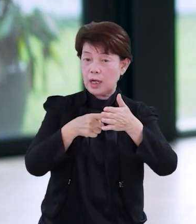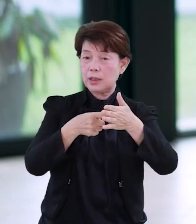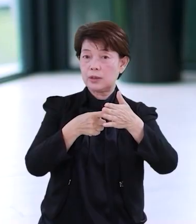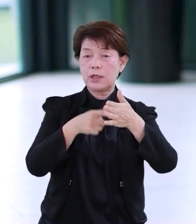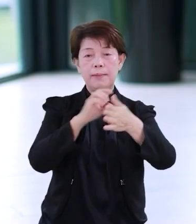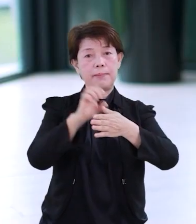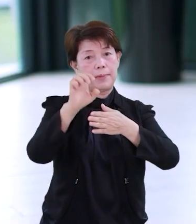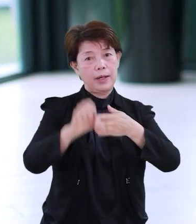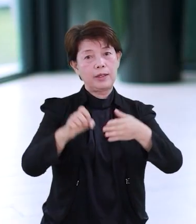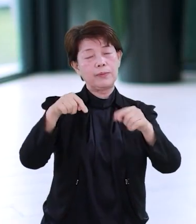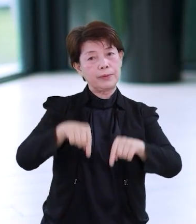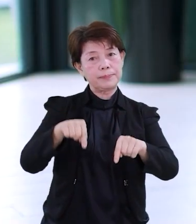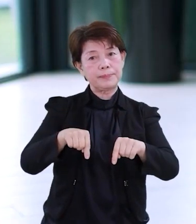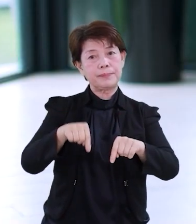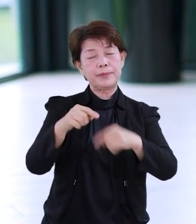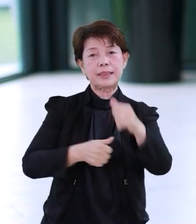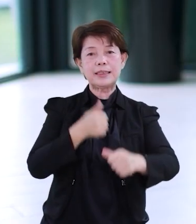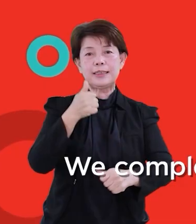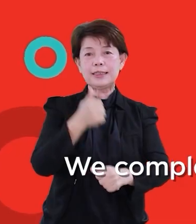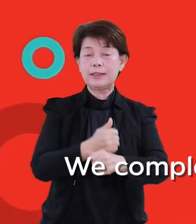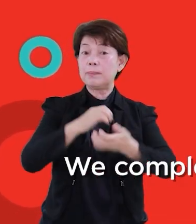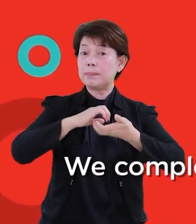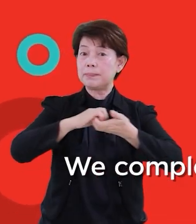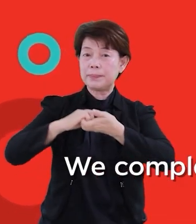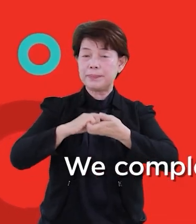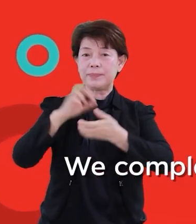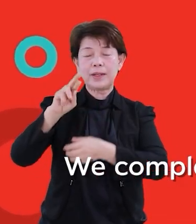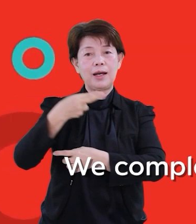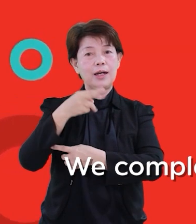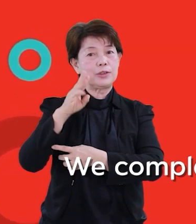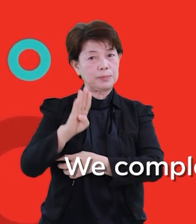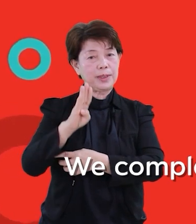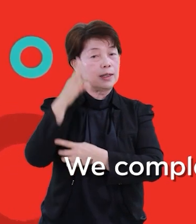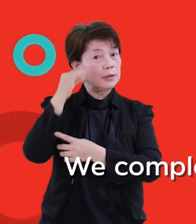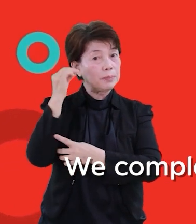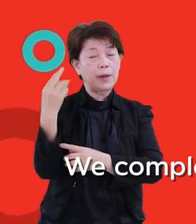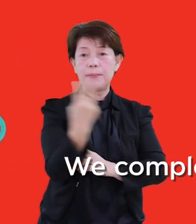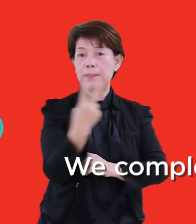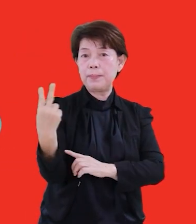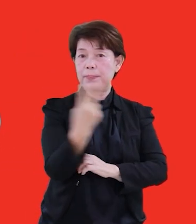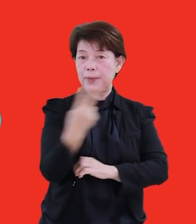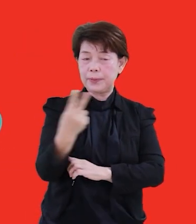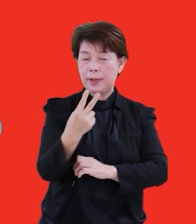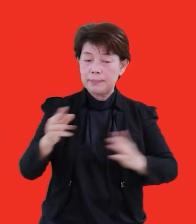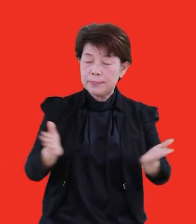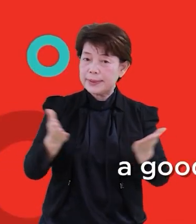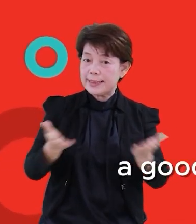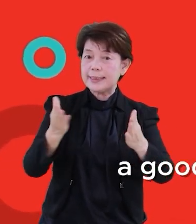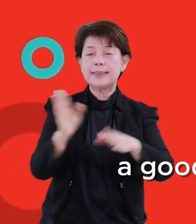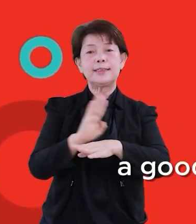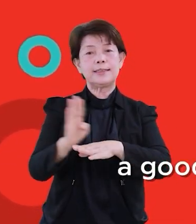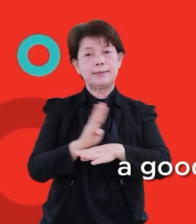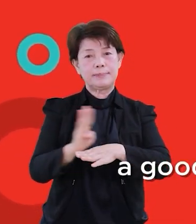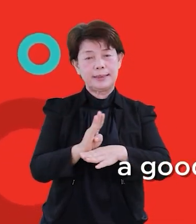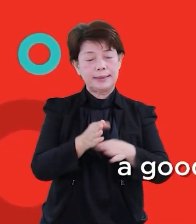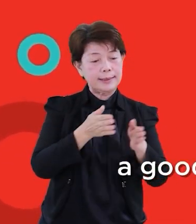the end of this year. So that's a partnership with RHB. We complement the knowledge and experience on both sides. So we have on Boost a